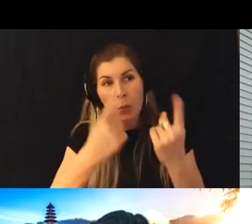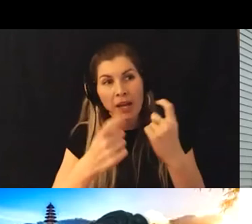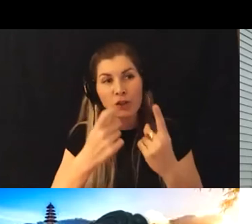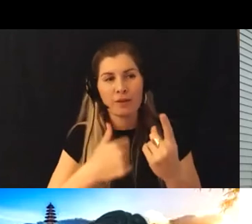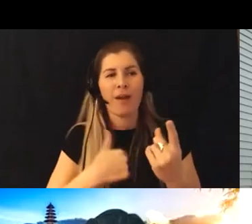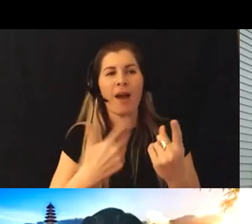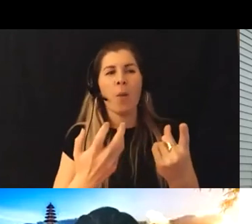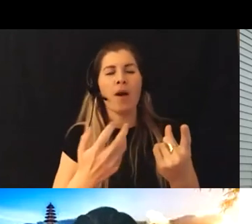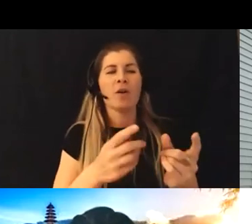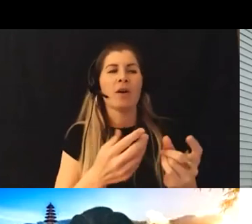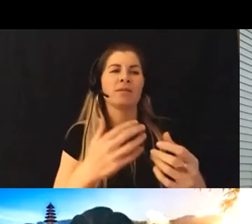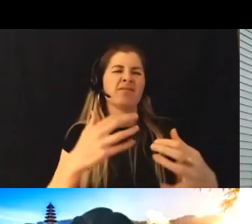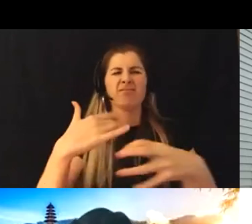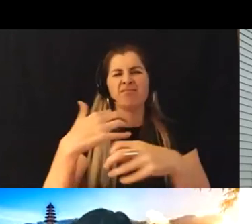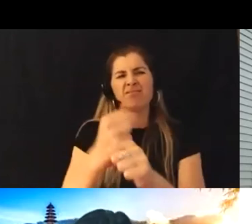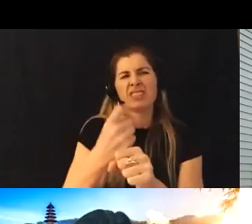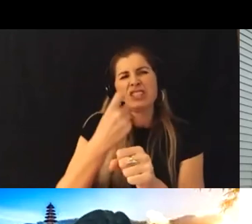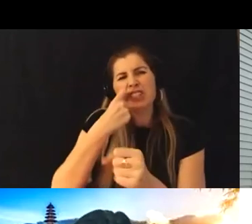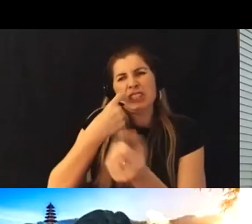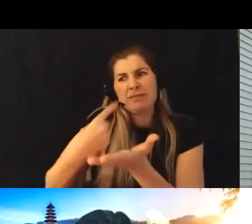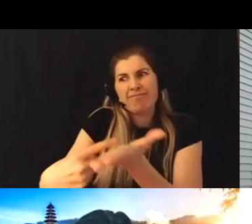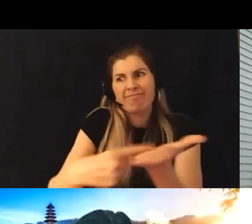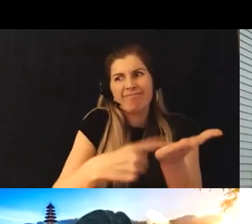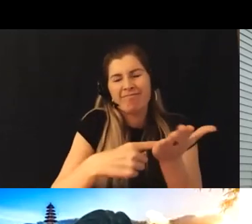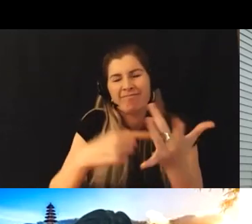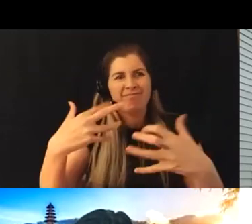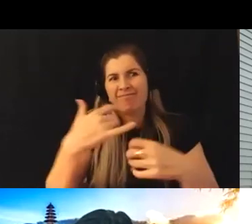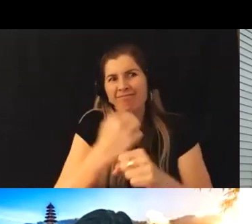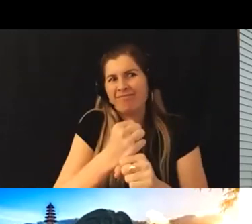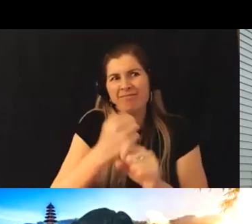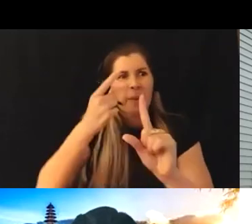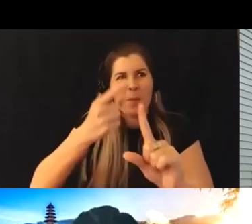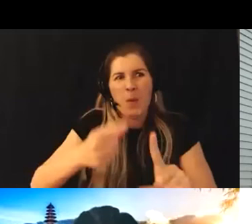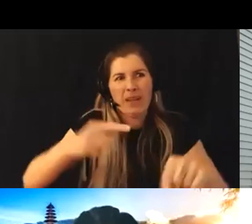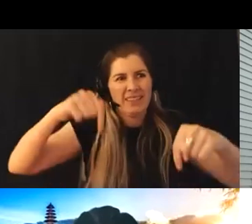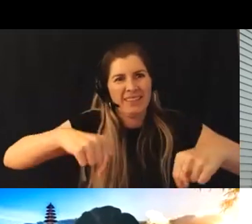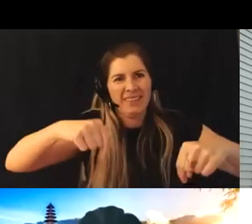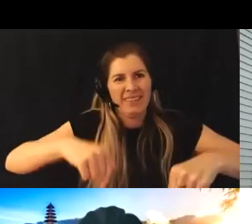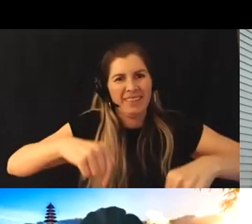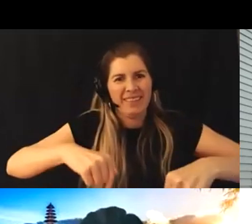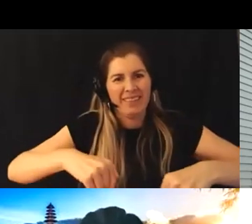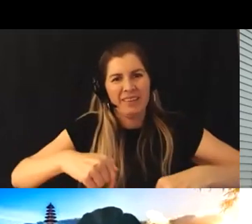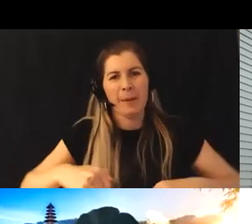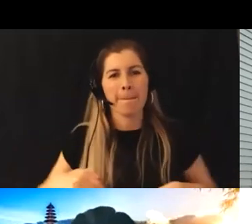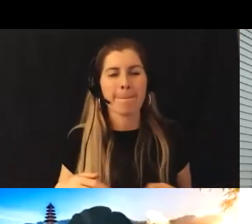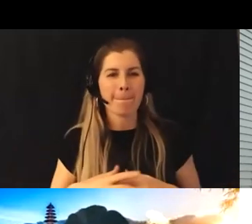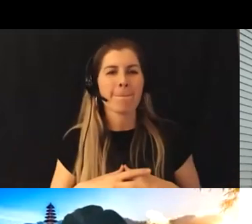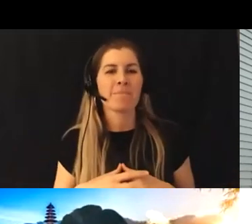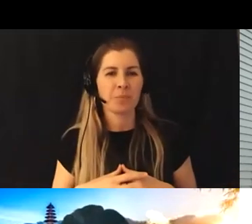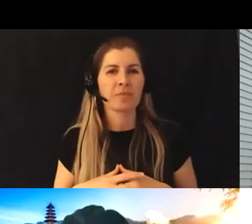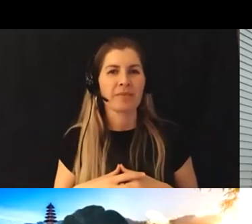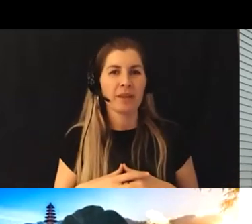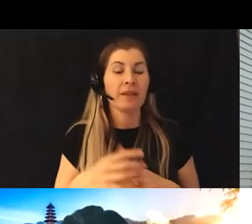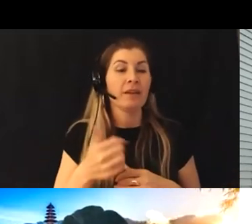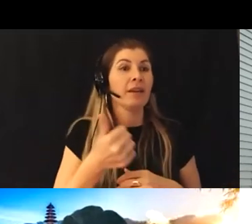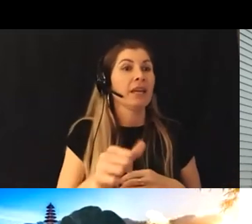to just sort of recap a little bit this amazing exchange of resources that has gone on in the chat, especially for any of you